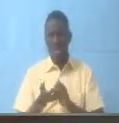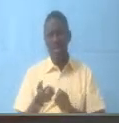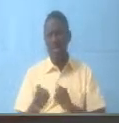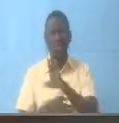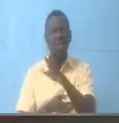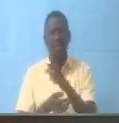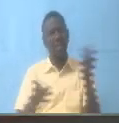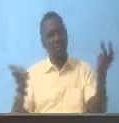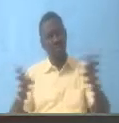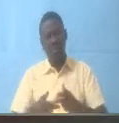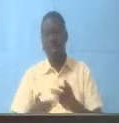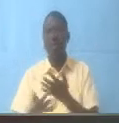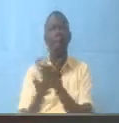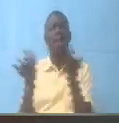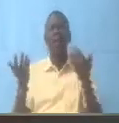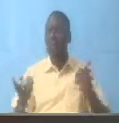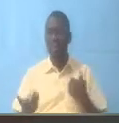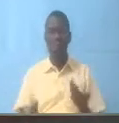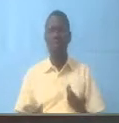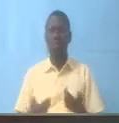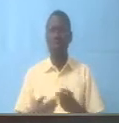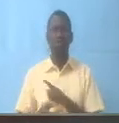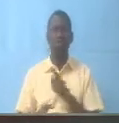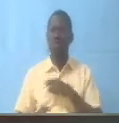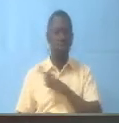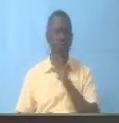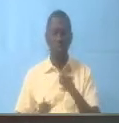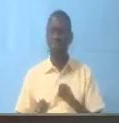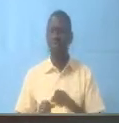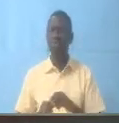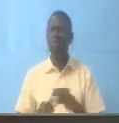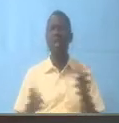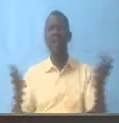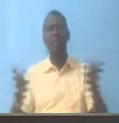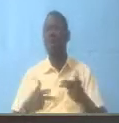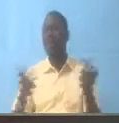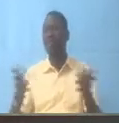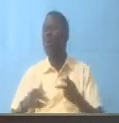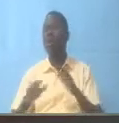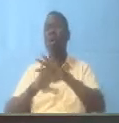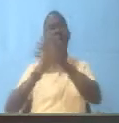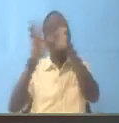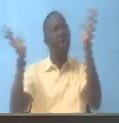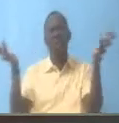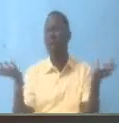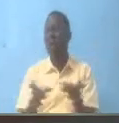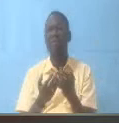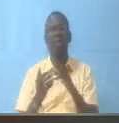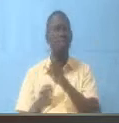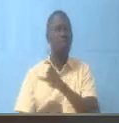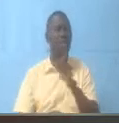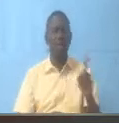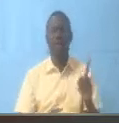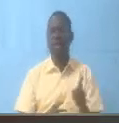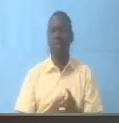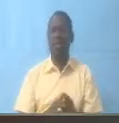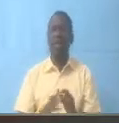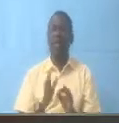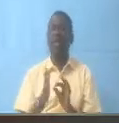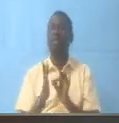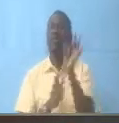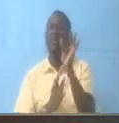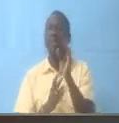subpoena everybody. So especially with the security forces, normally their commanders would